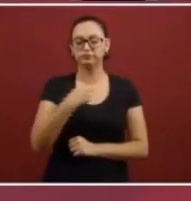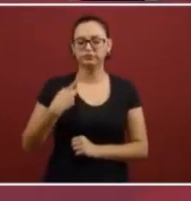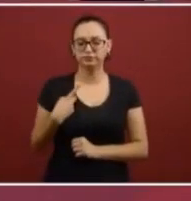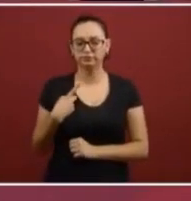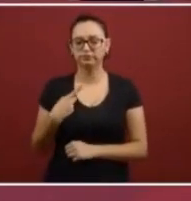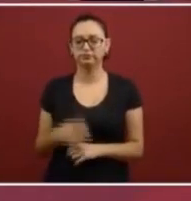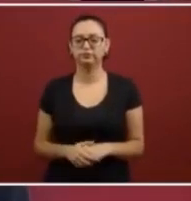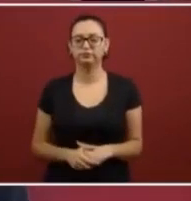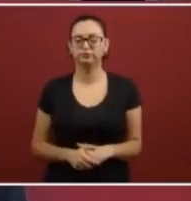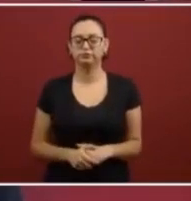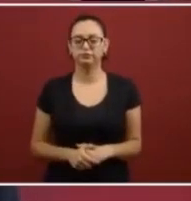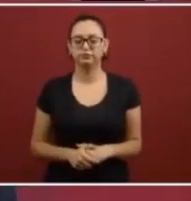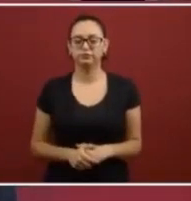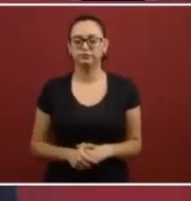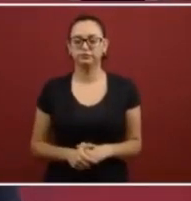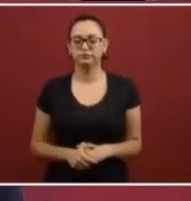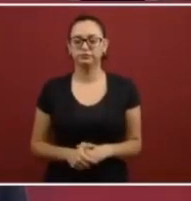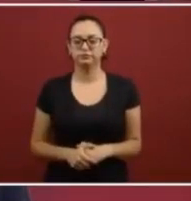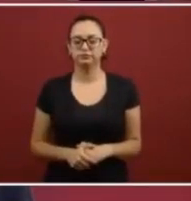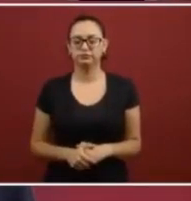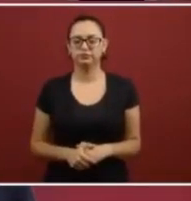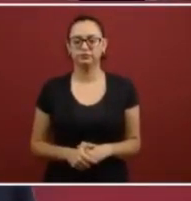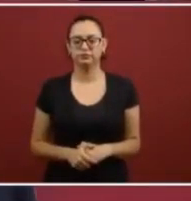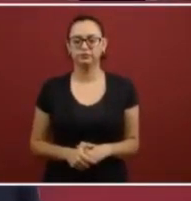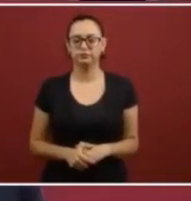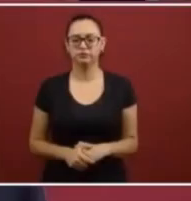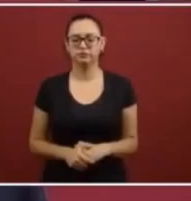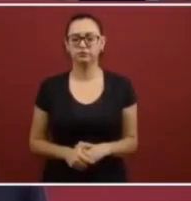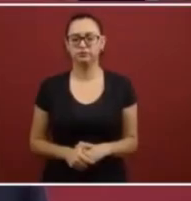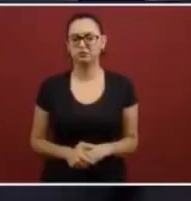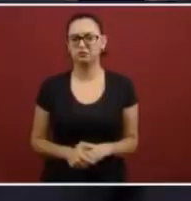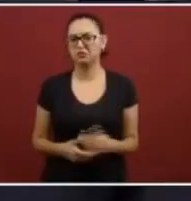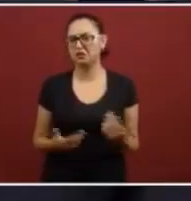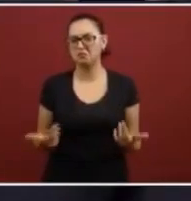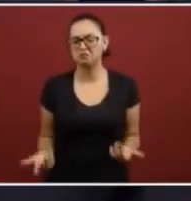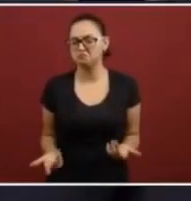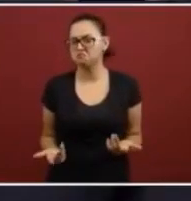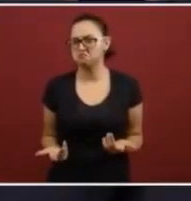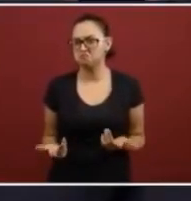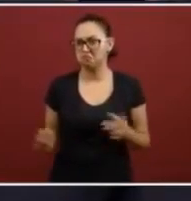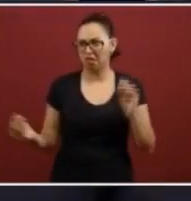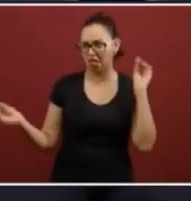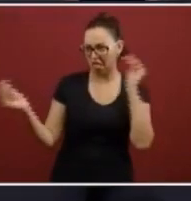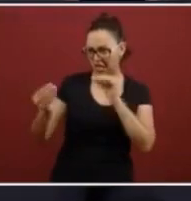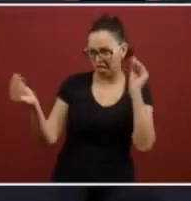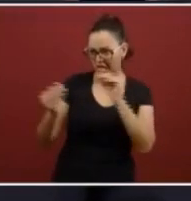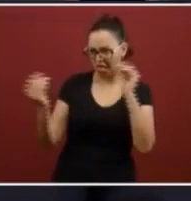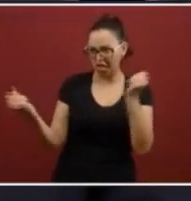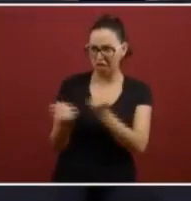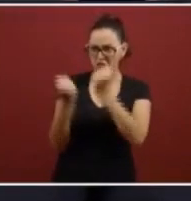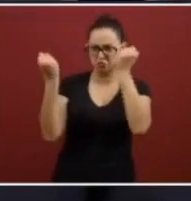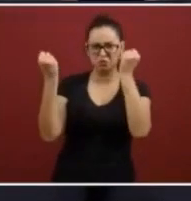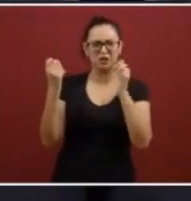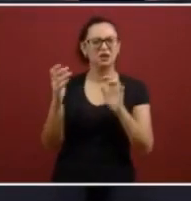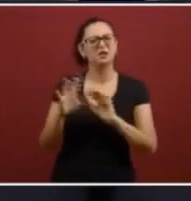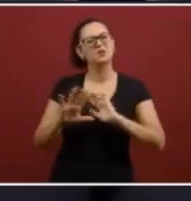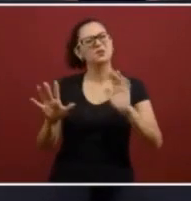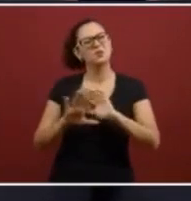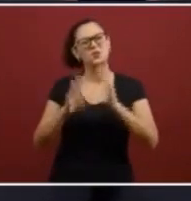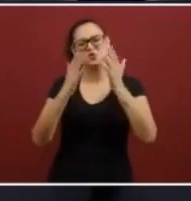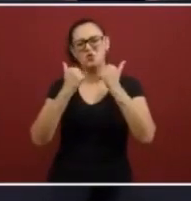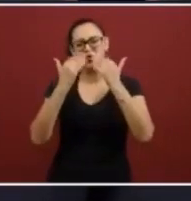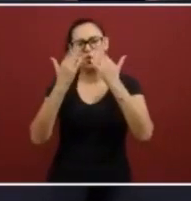agreement. No hay diferencias There con la are no CENTE differences with porque es una organización